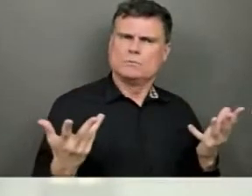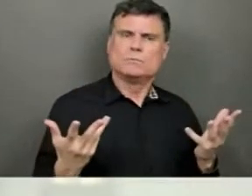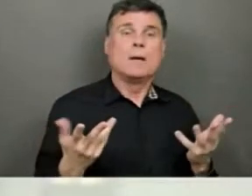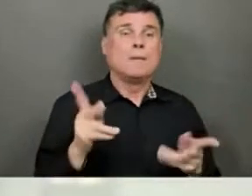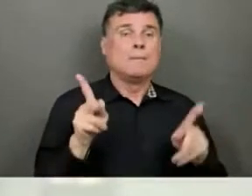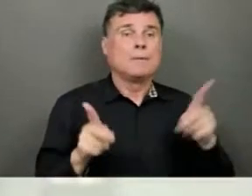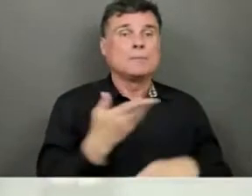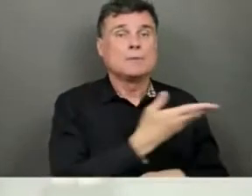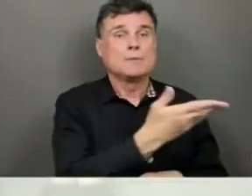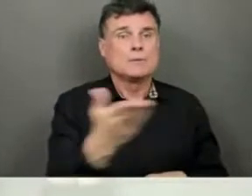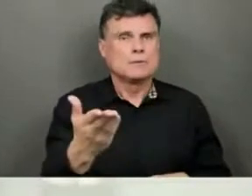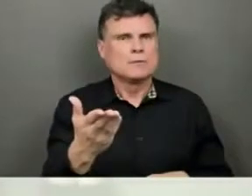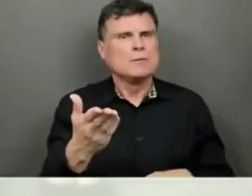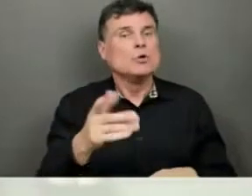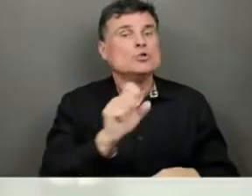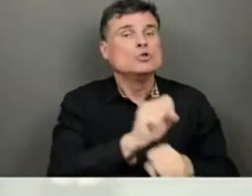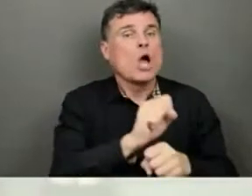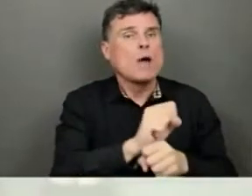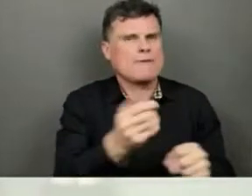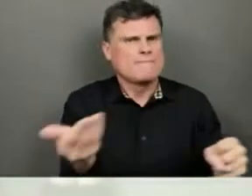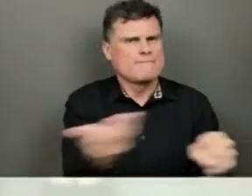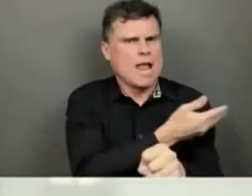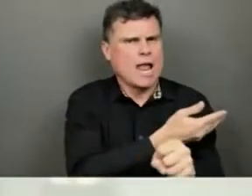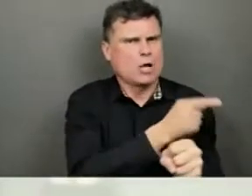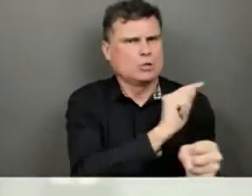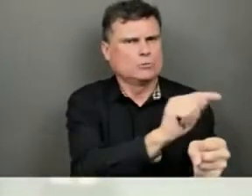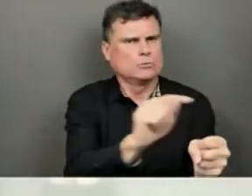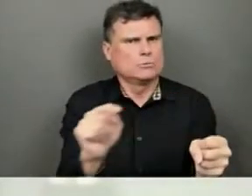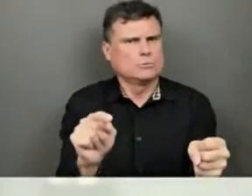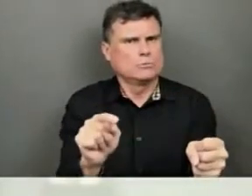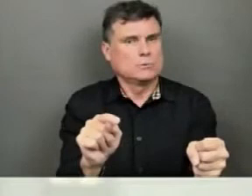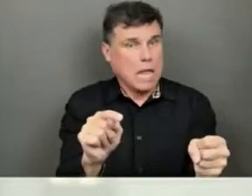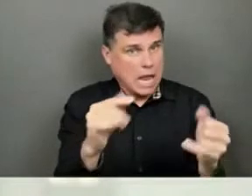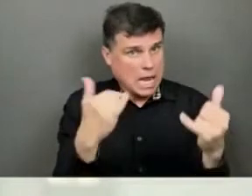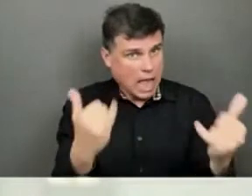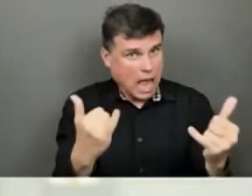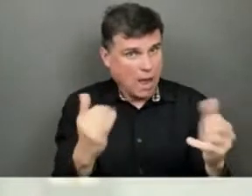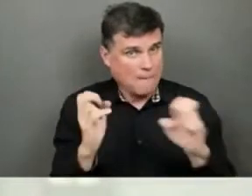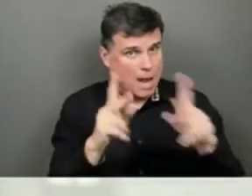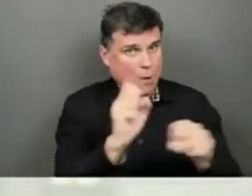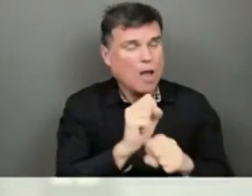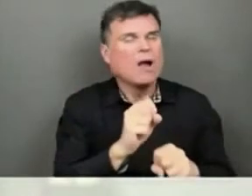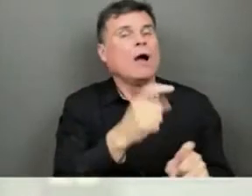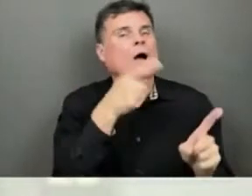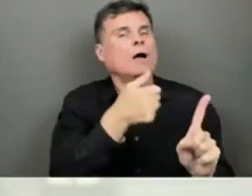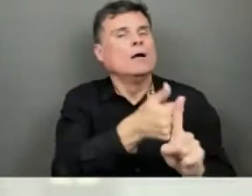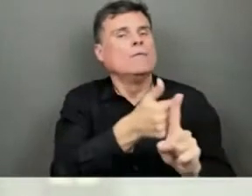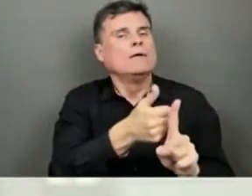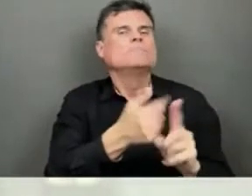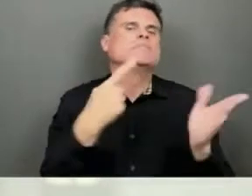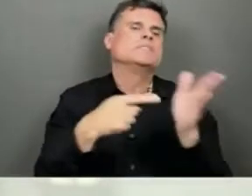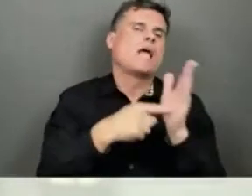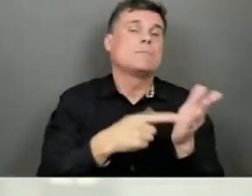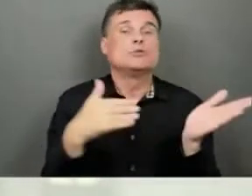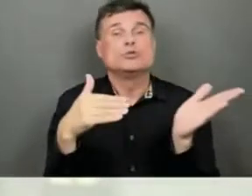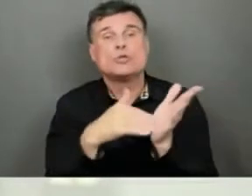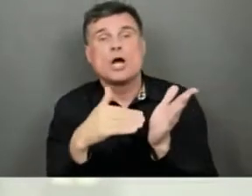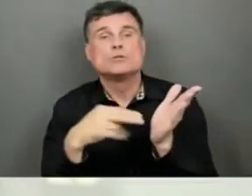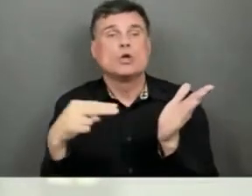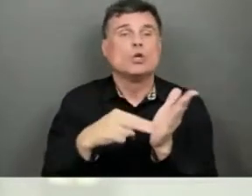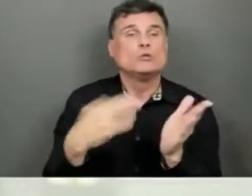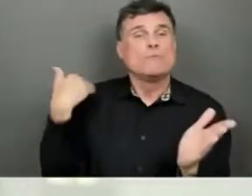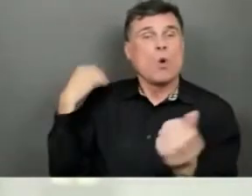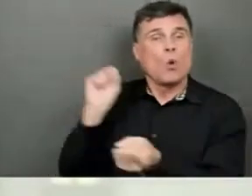back? What is the nurses, the doctors that they worked before in the medical field and refused